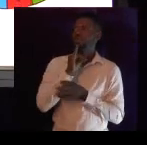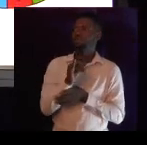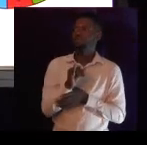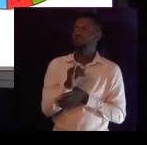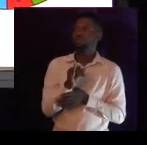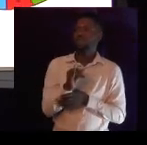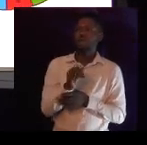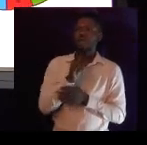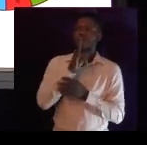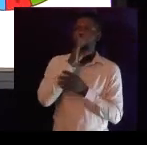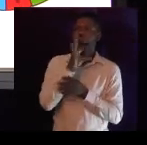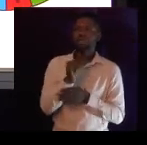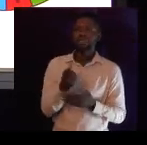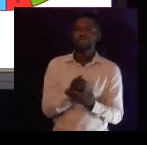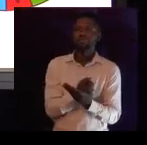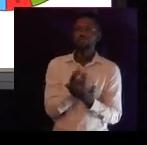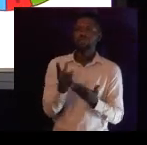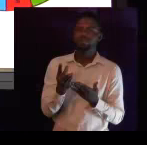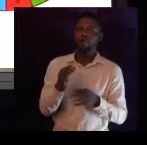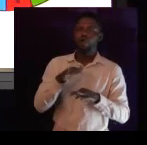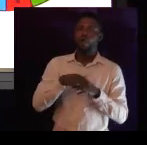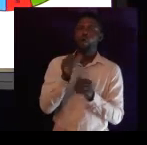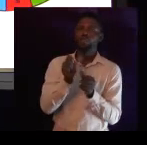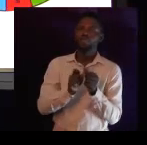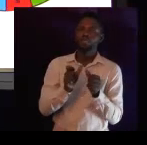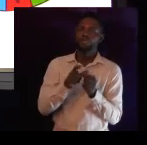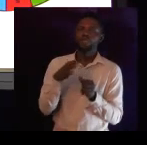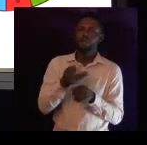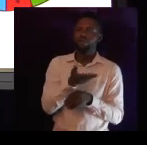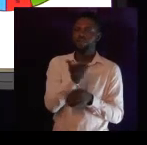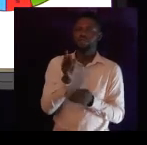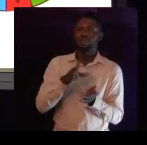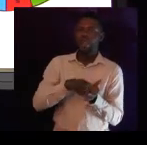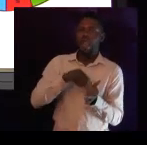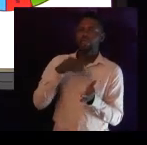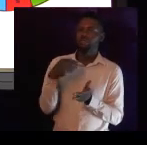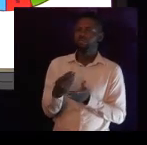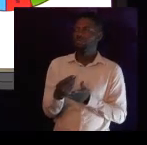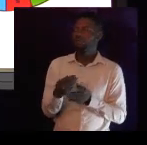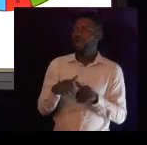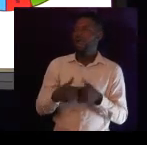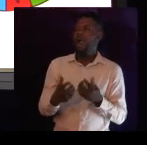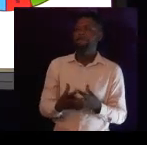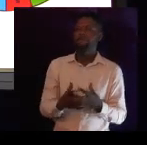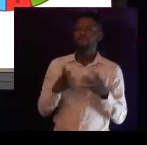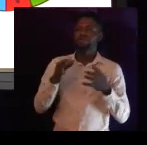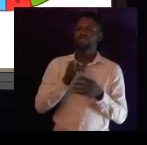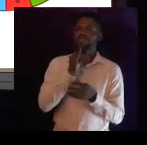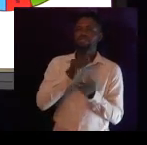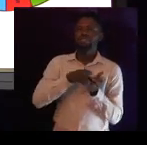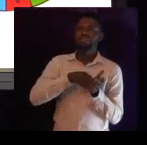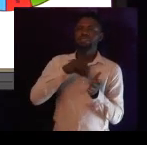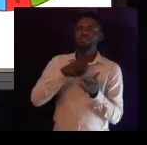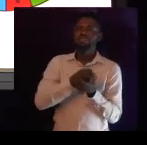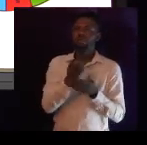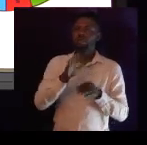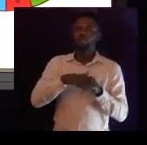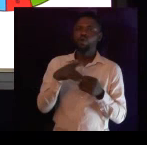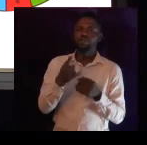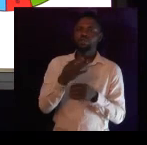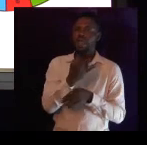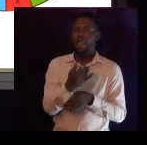is actually spent on each of these expenses. How much is spent on each of the items if the